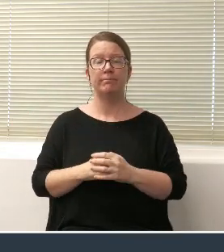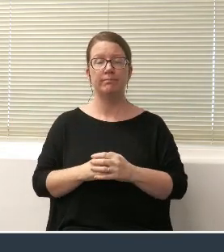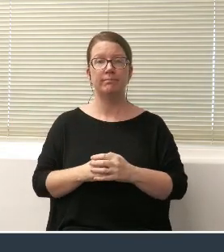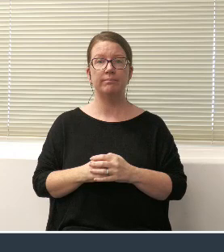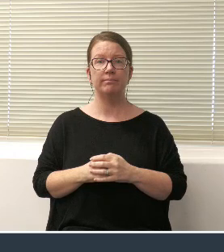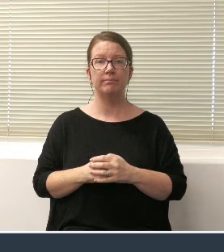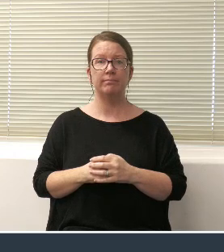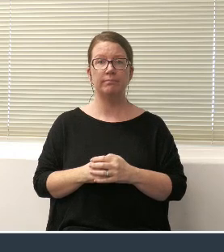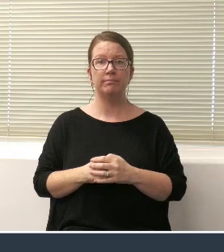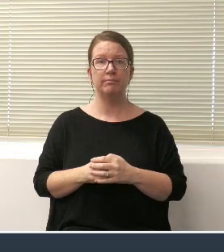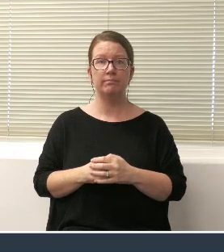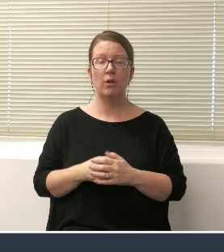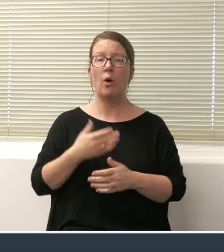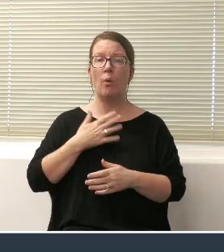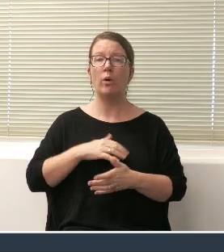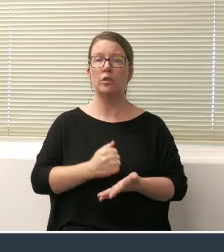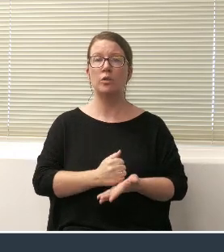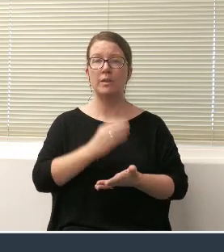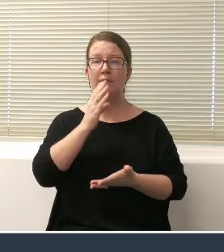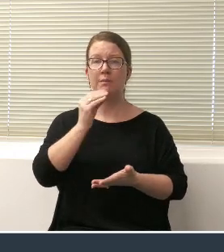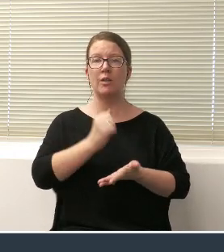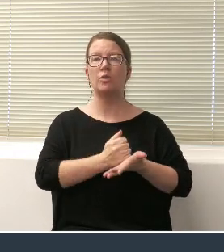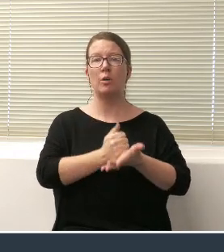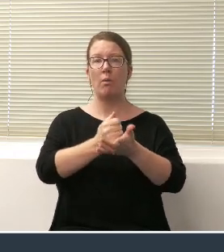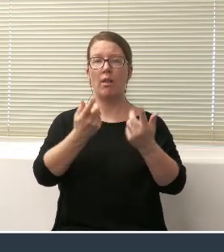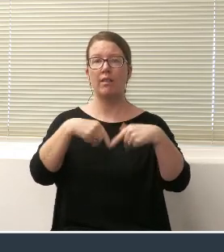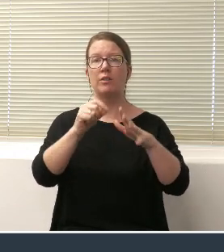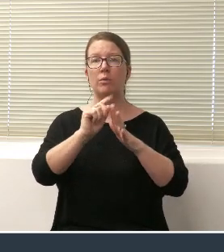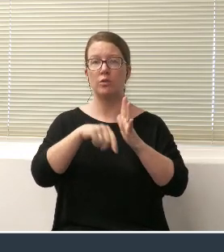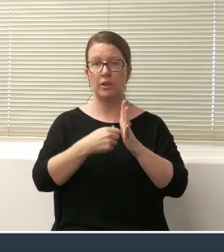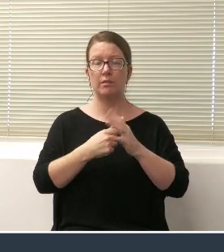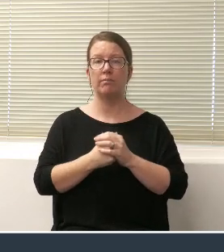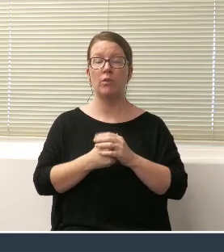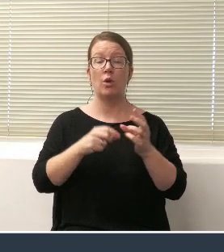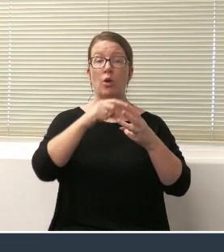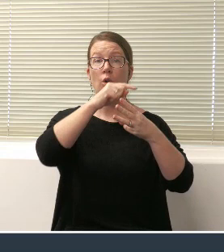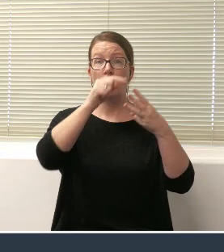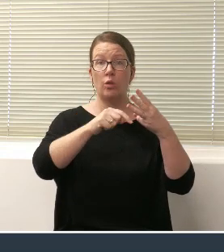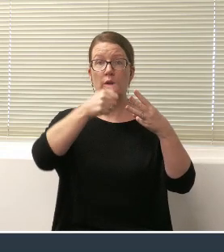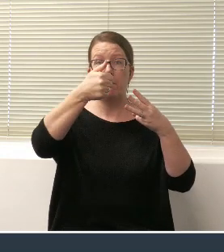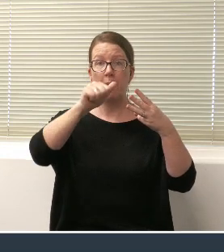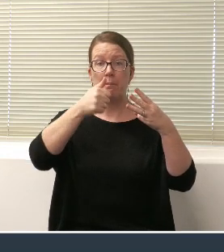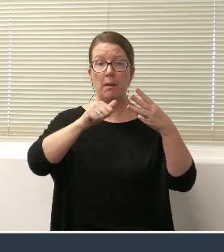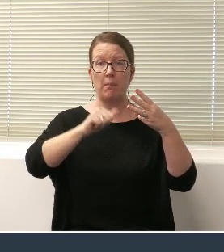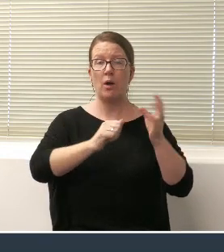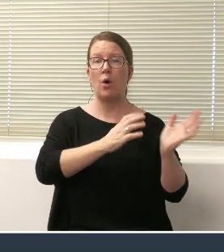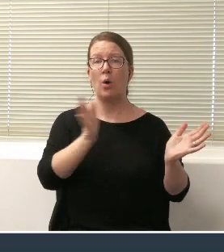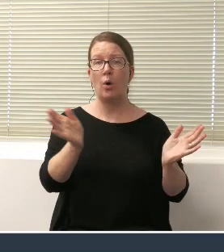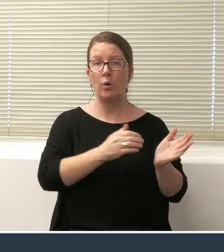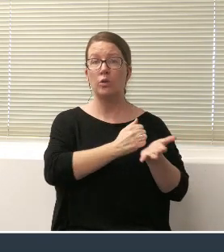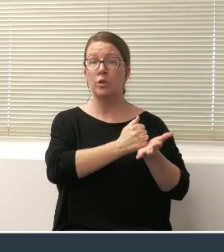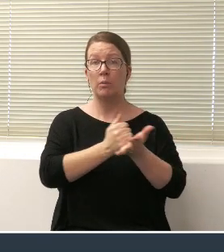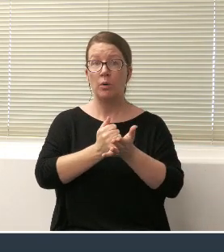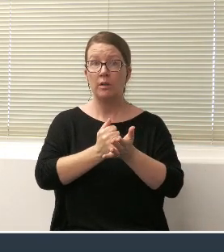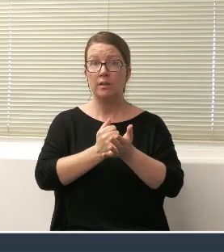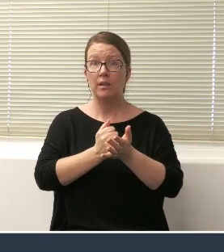yeah, just like to speak in support of this. Kia ora. We've had 3 consecutive speakers in support. Do